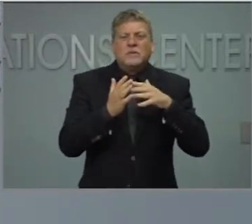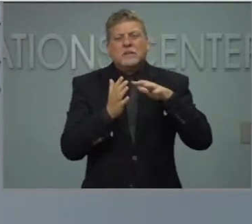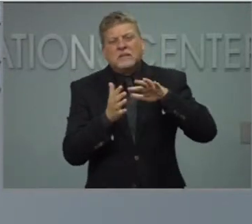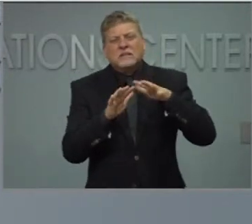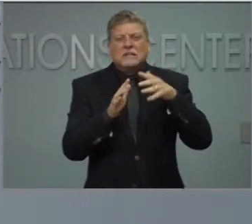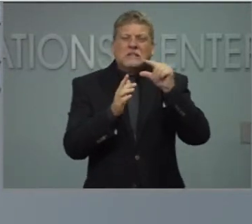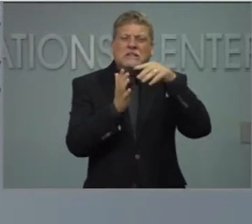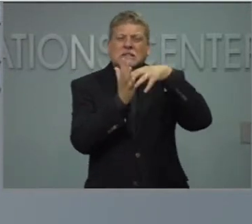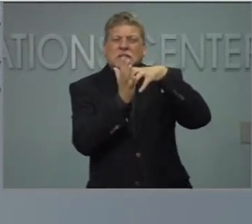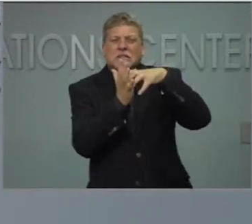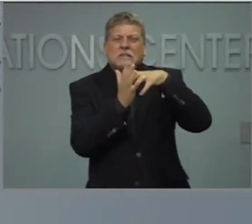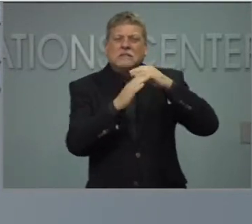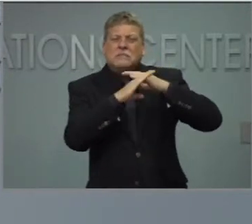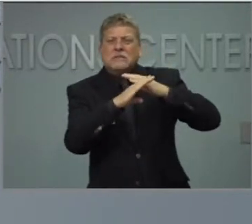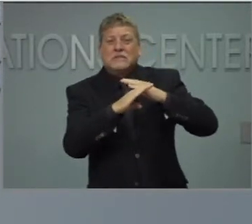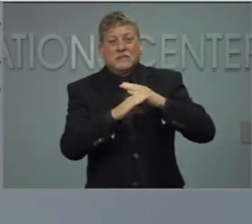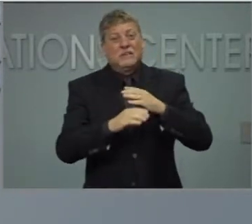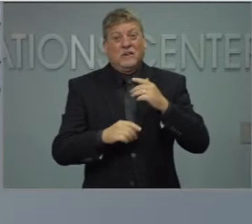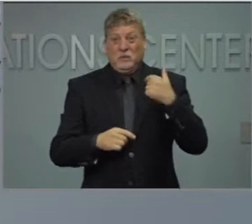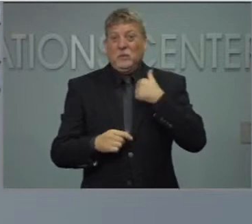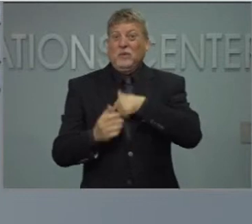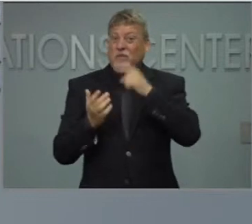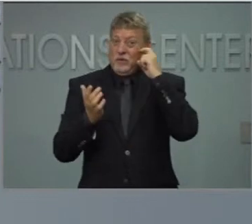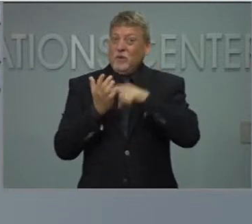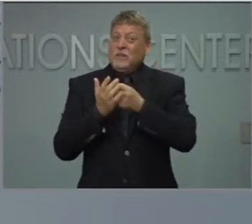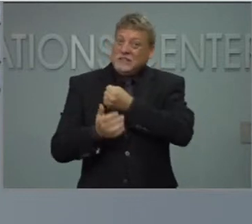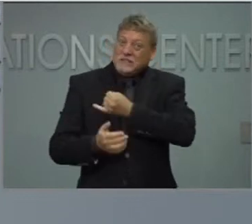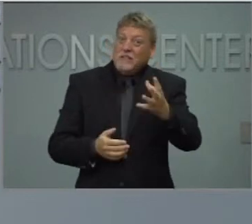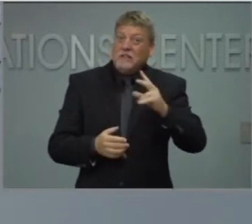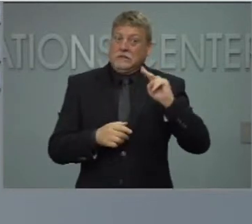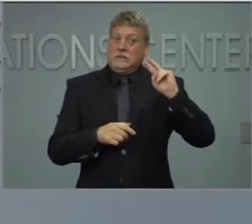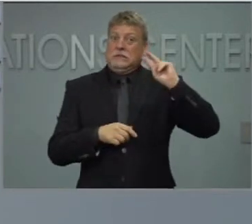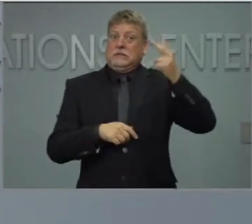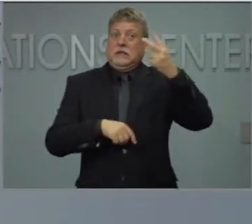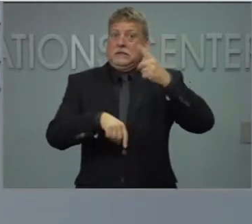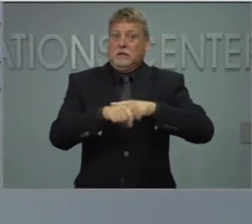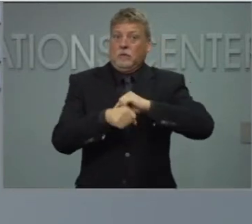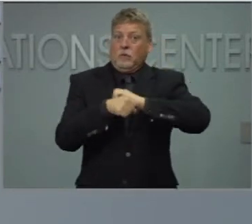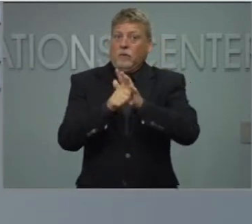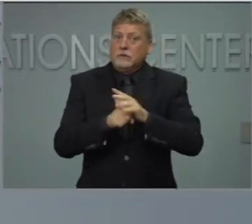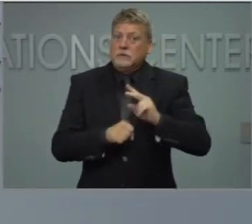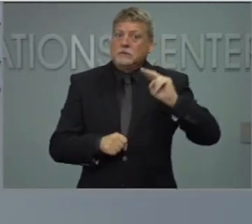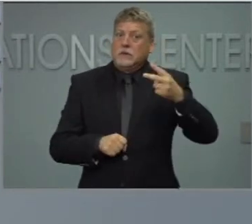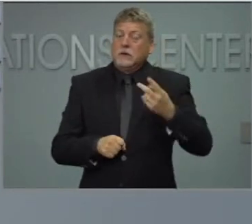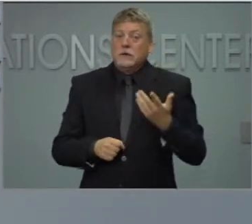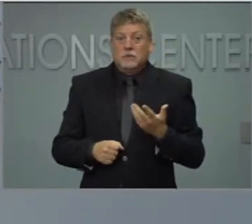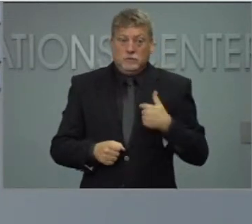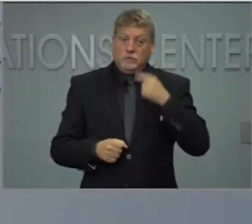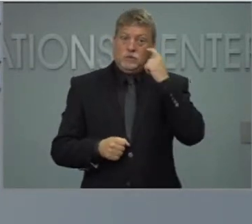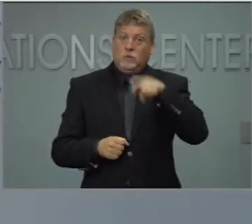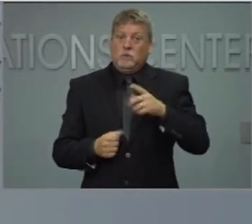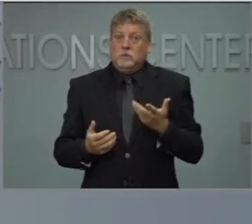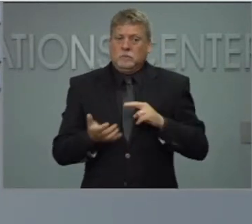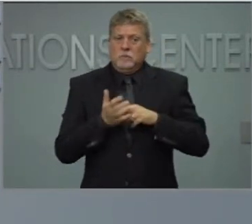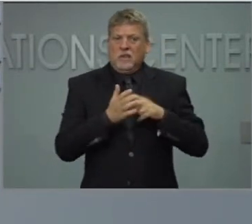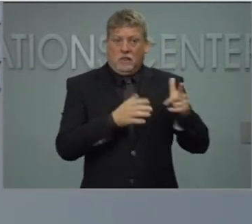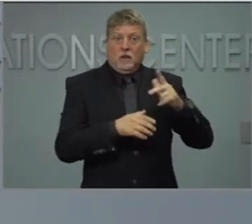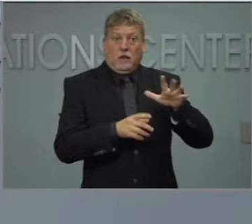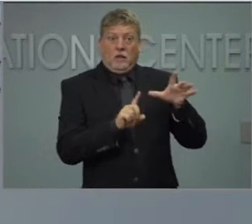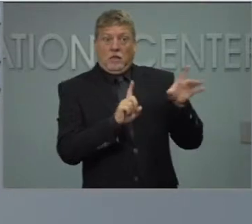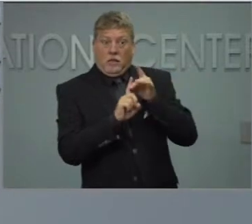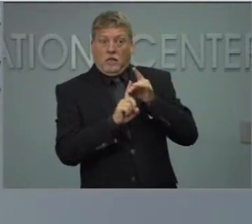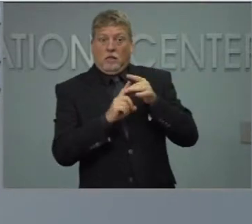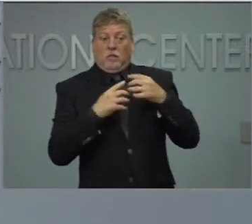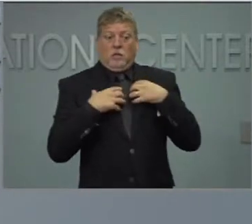folks, unfortunately, who are getting COVID a second time. What we are seeing now, and the CDC announced this today,